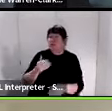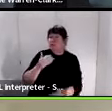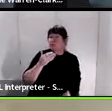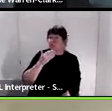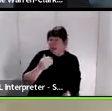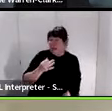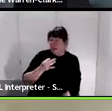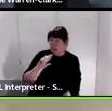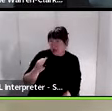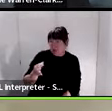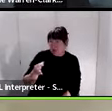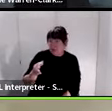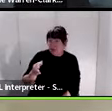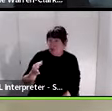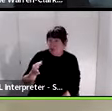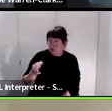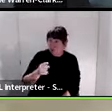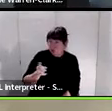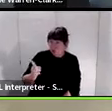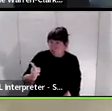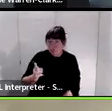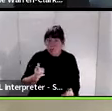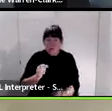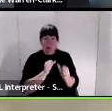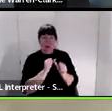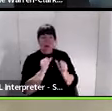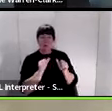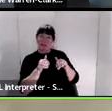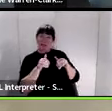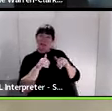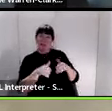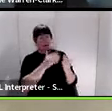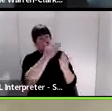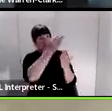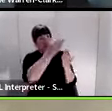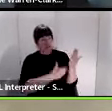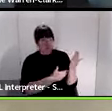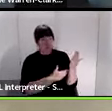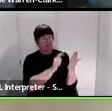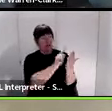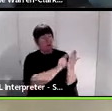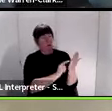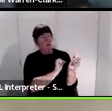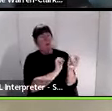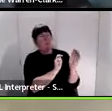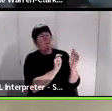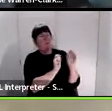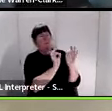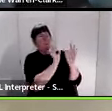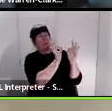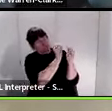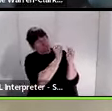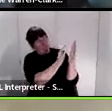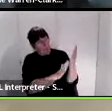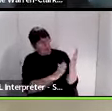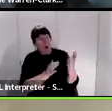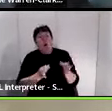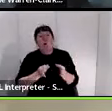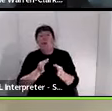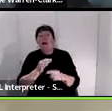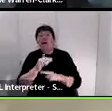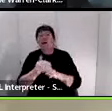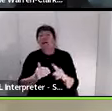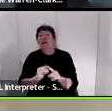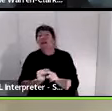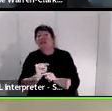best version of this law that you can waiting for the next term of Parliament to pick up. I don't want to